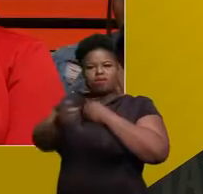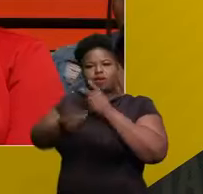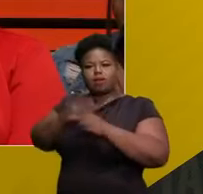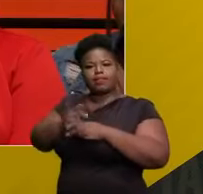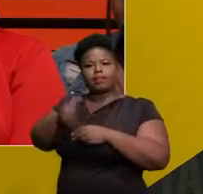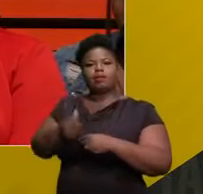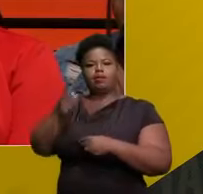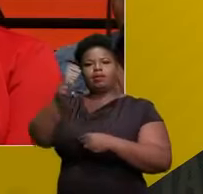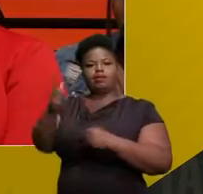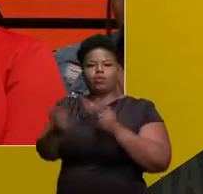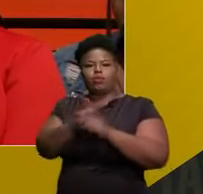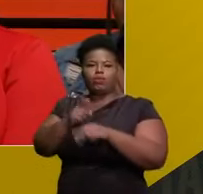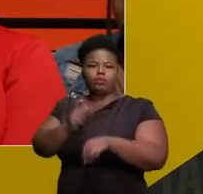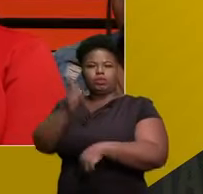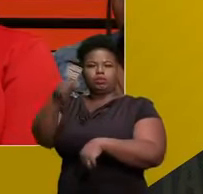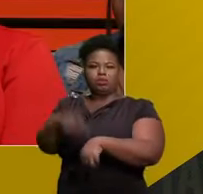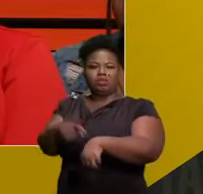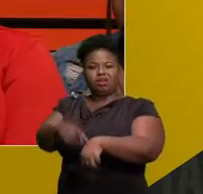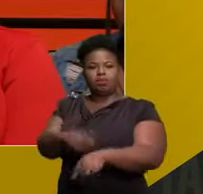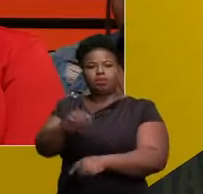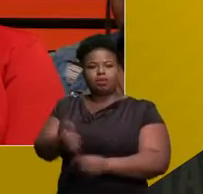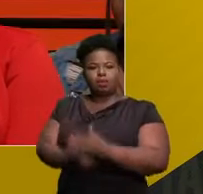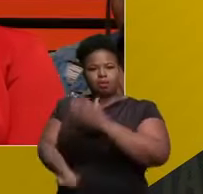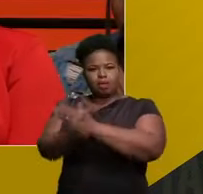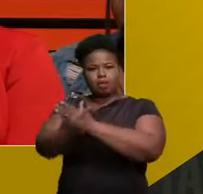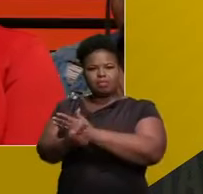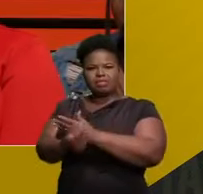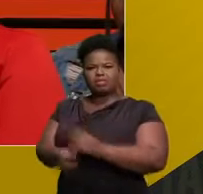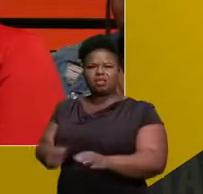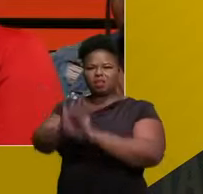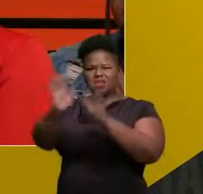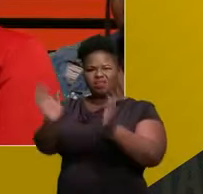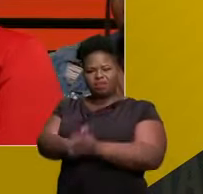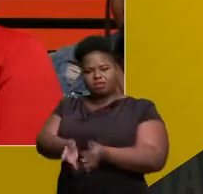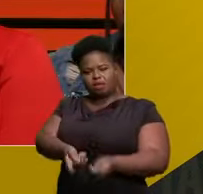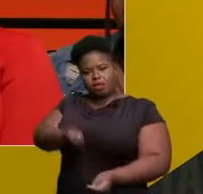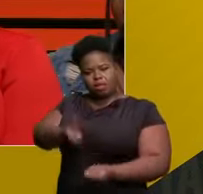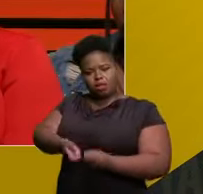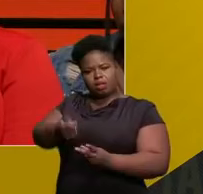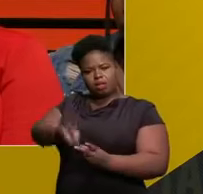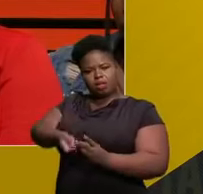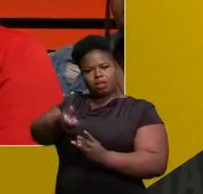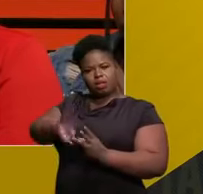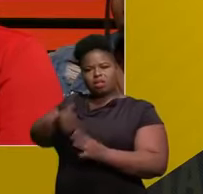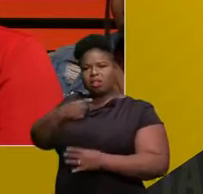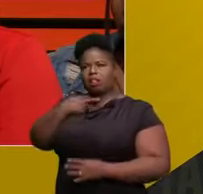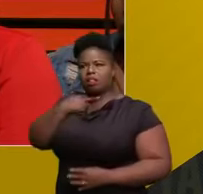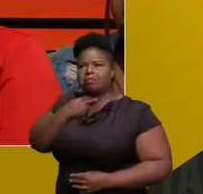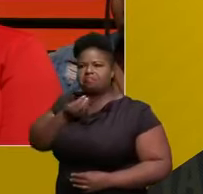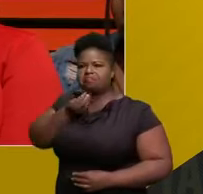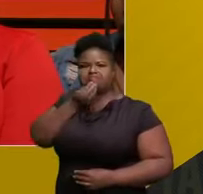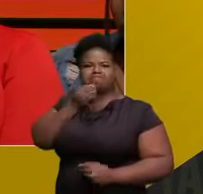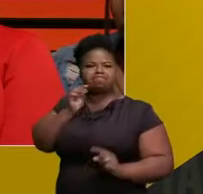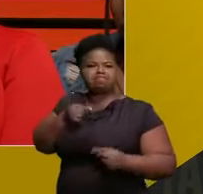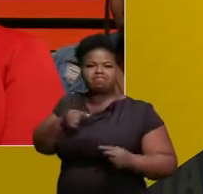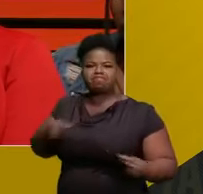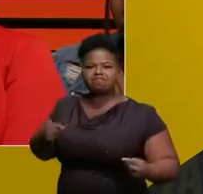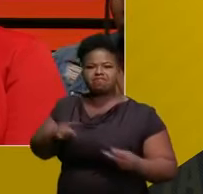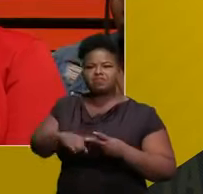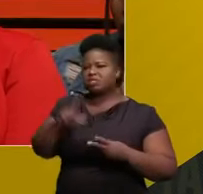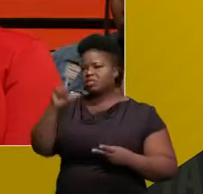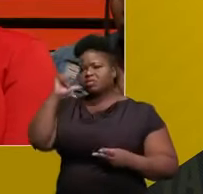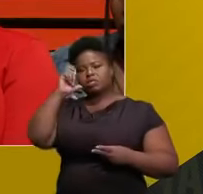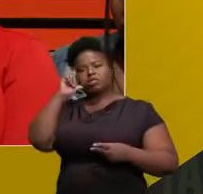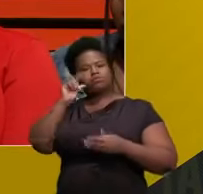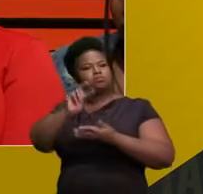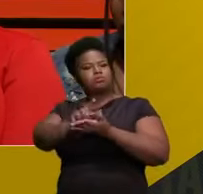happens is throughout time you find that you then find all of these little things that then happen. You struggle to eat, you struggle to, you know, to sleep, you